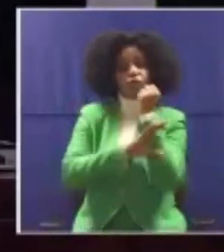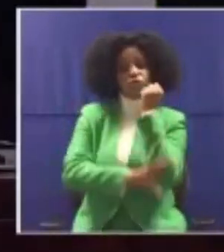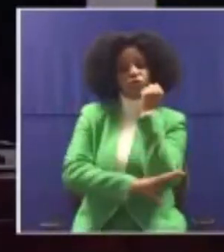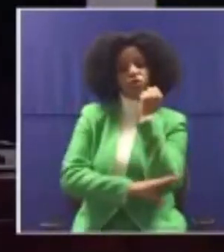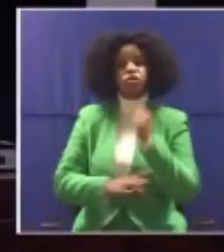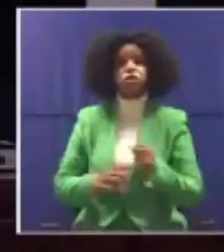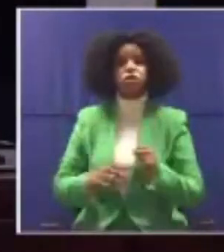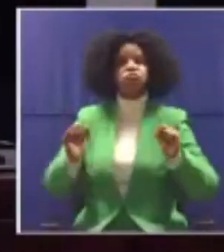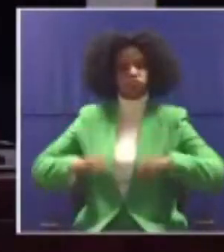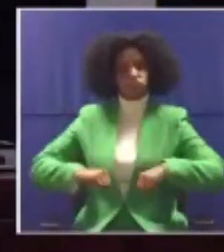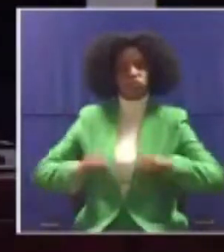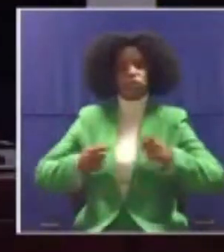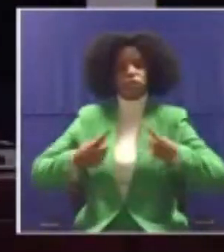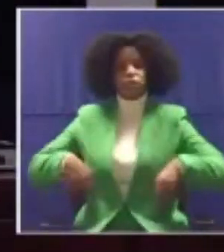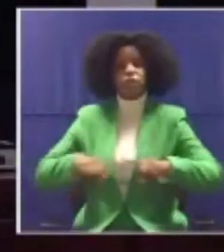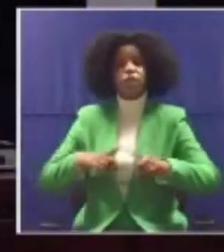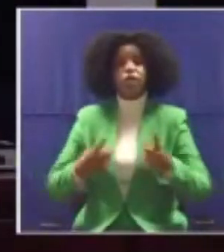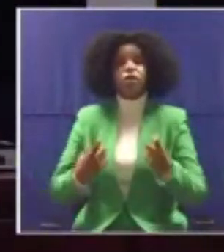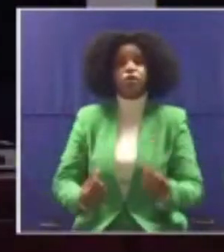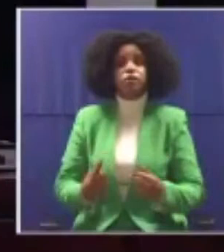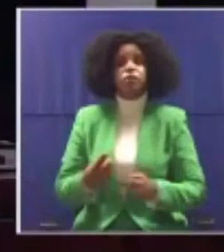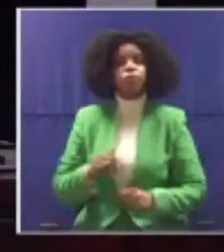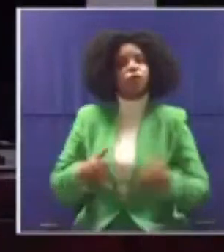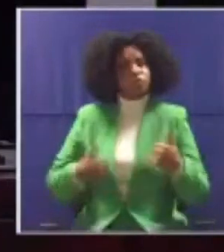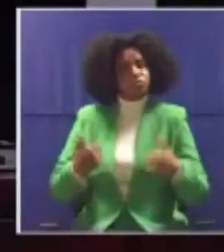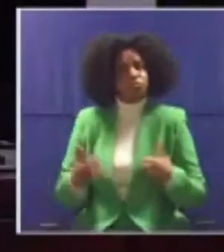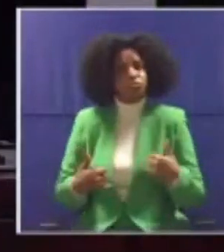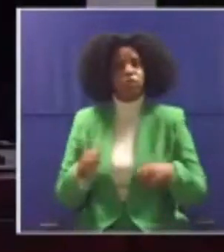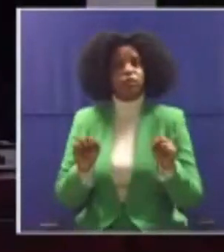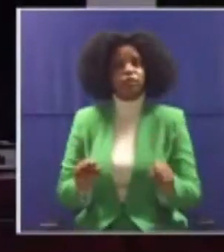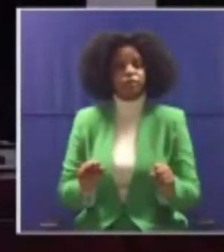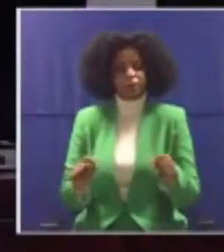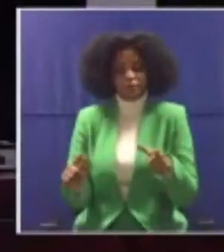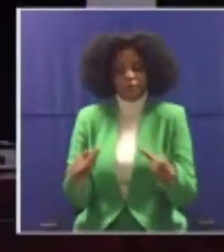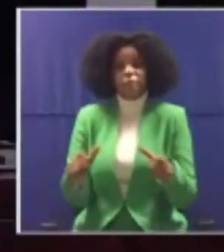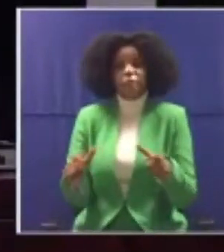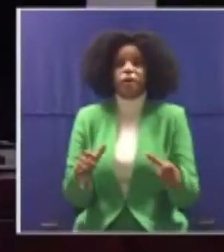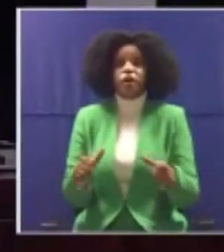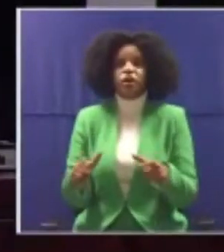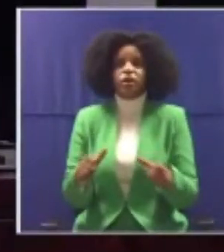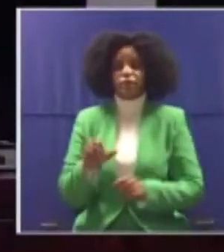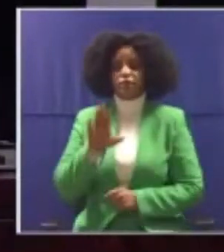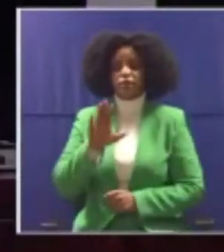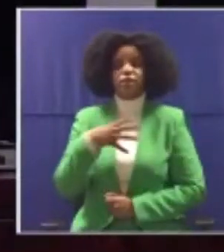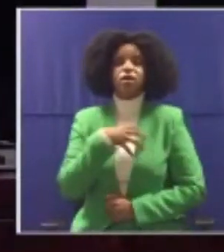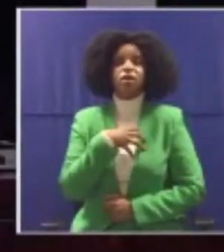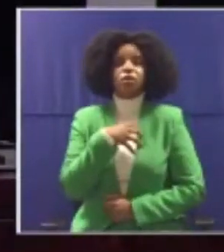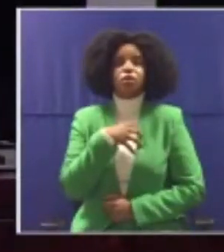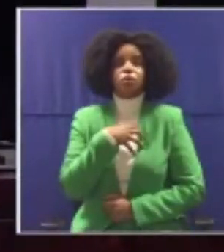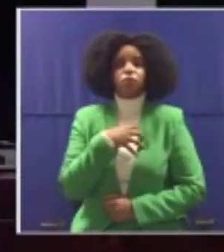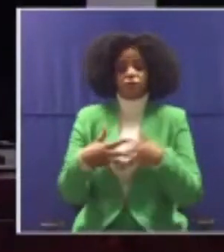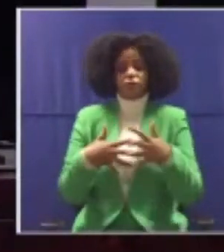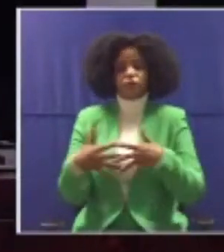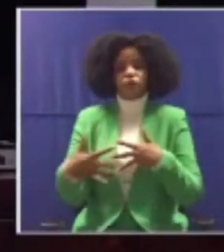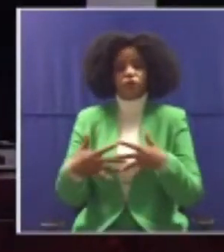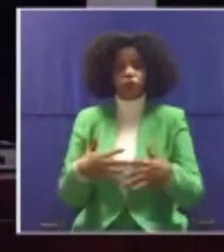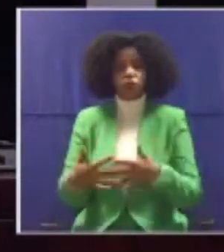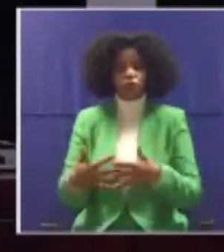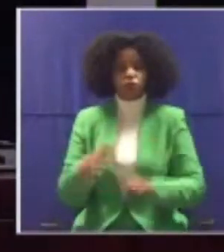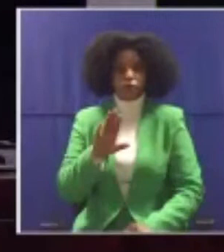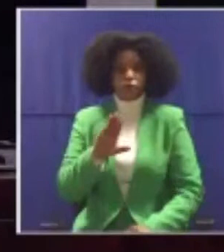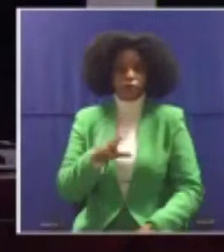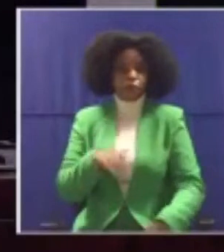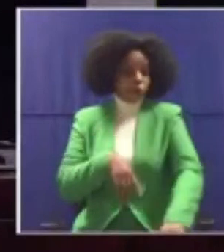of municipalities to manage their own affairs, to exercise their powers,